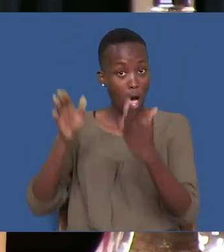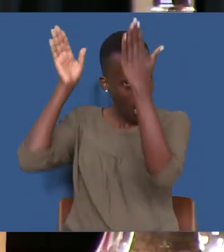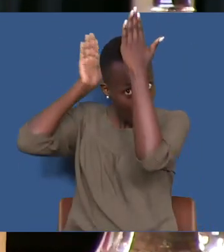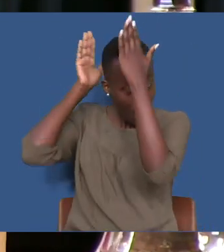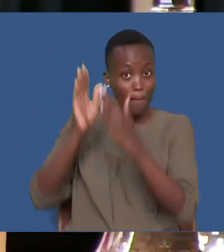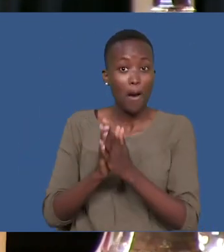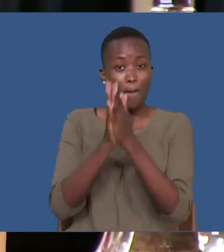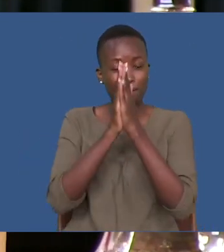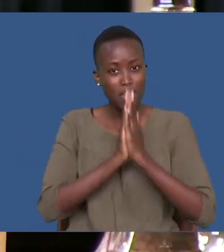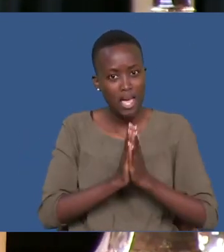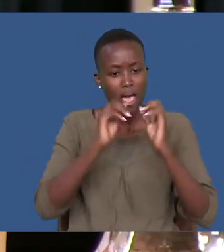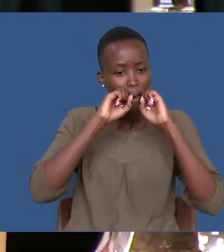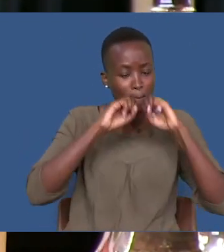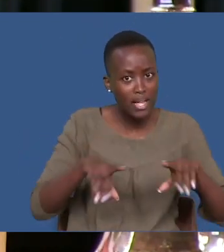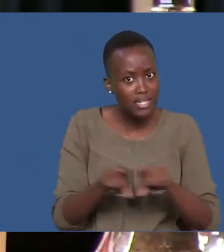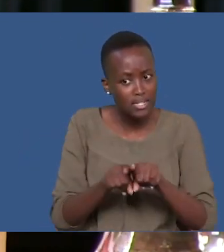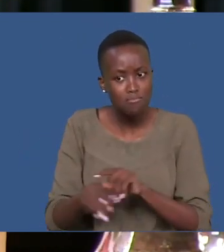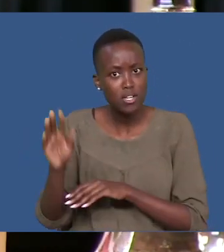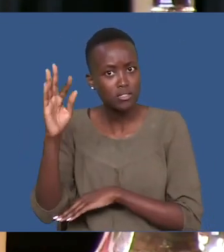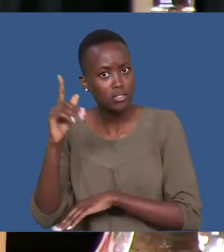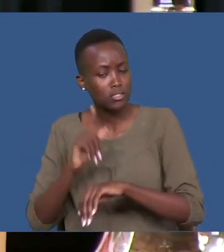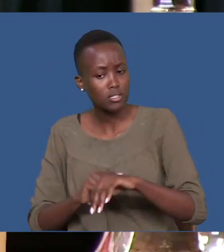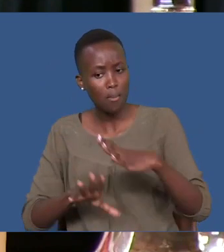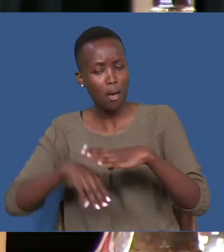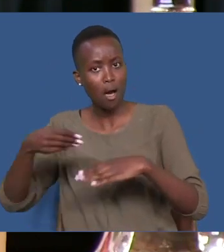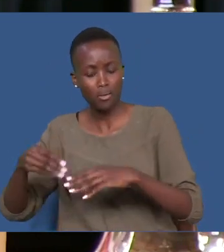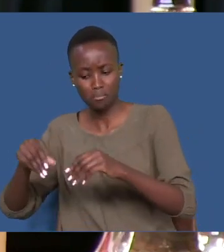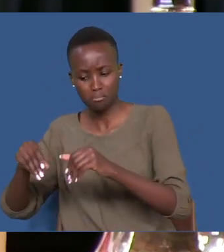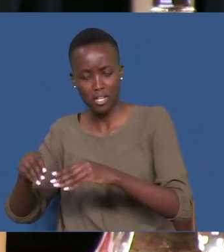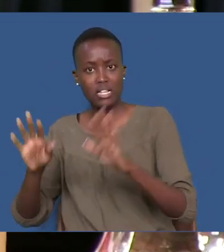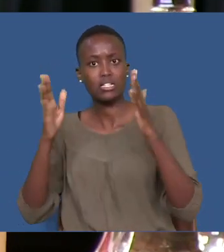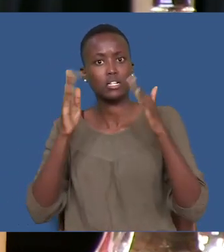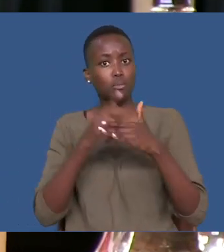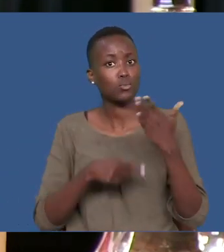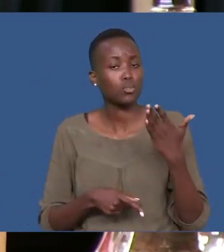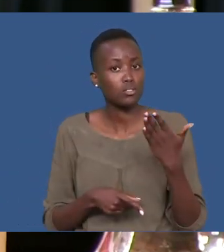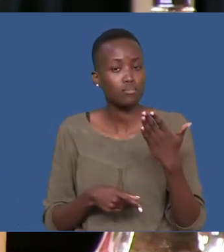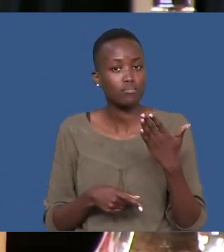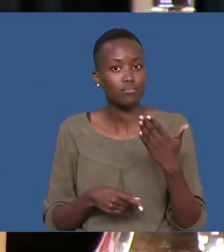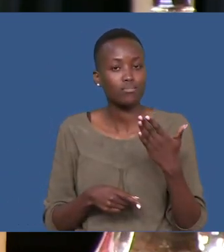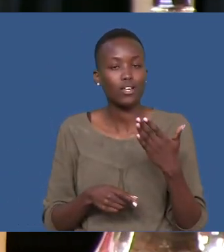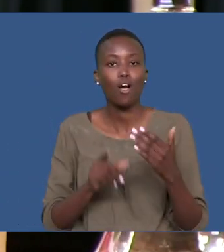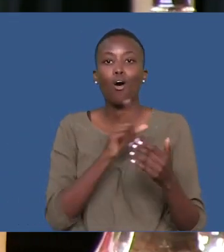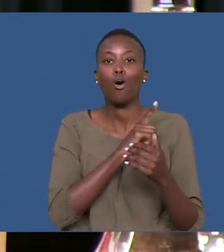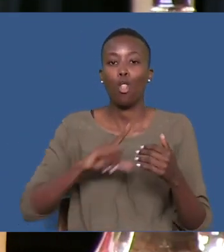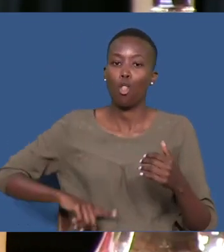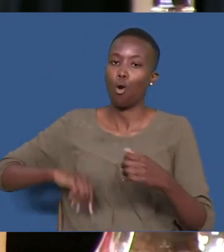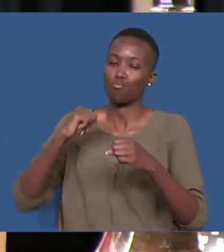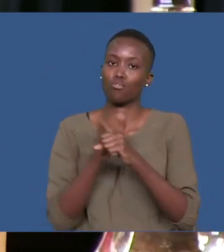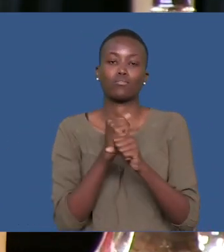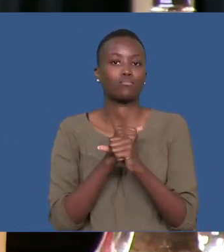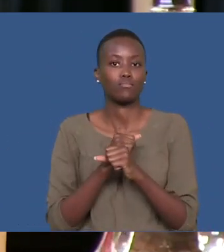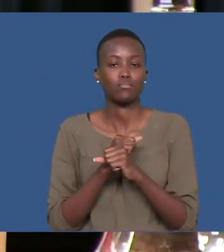and bless their trees as they go out to plant the trees to celebrate what the Lord has done for them.